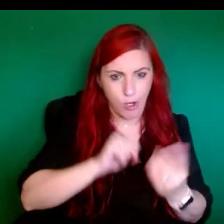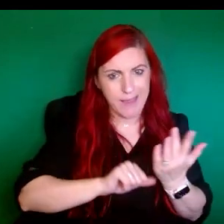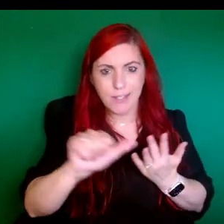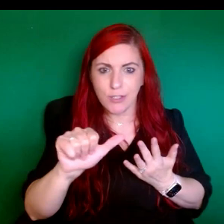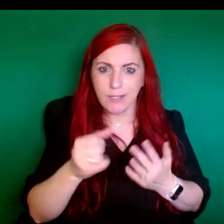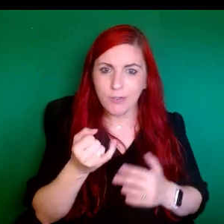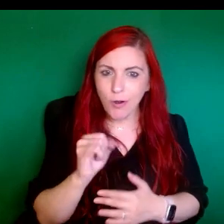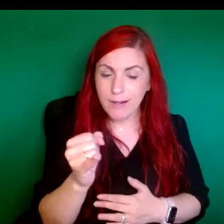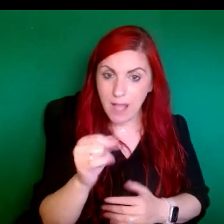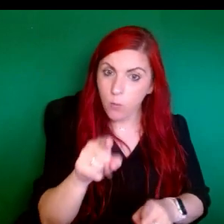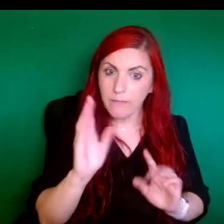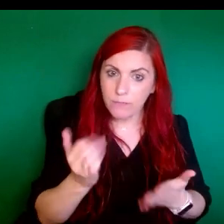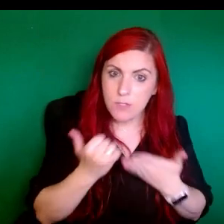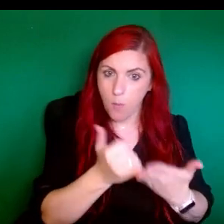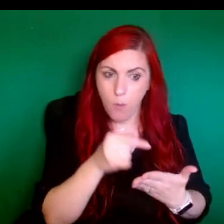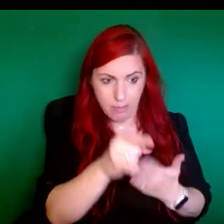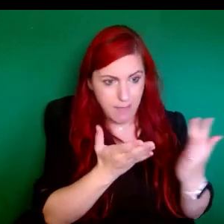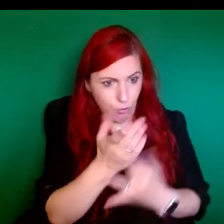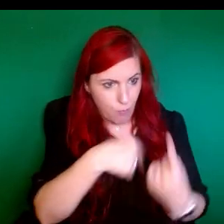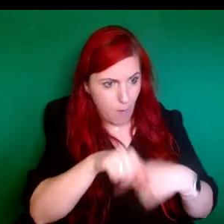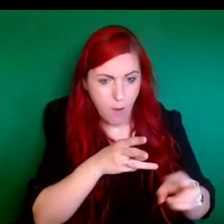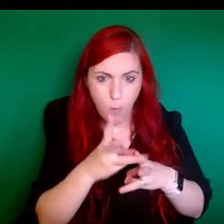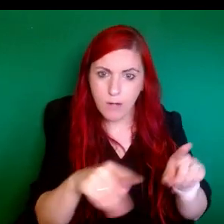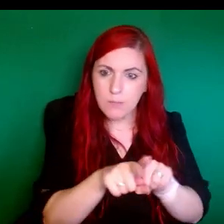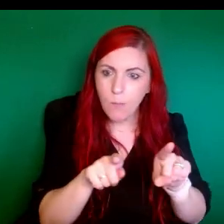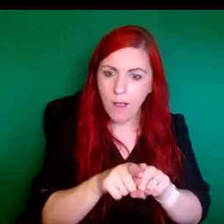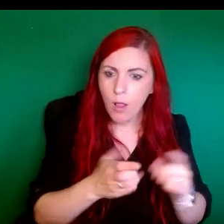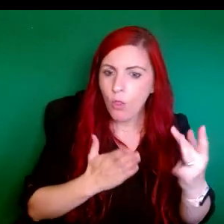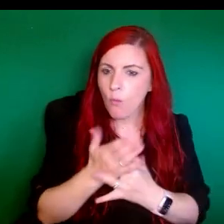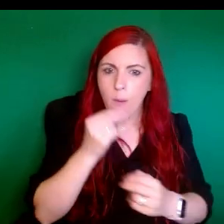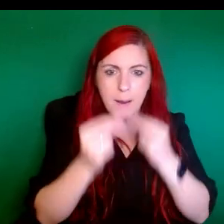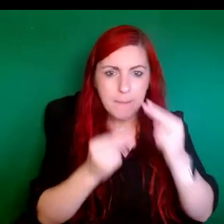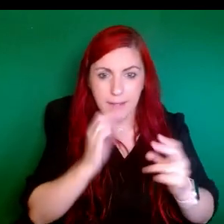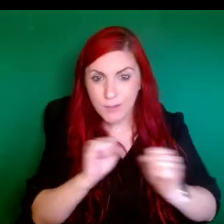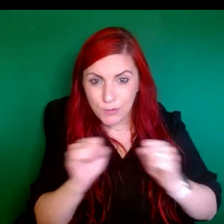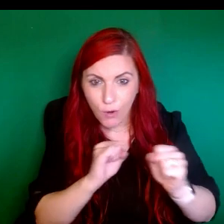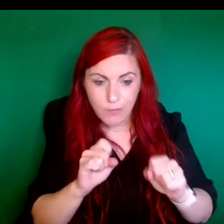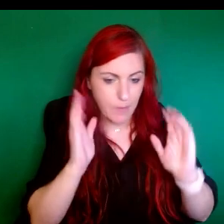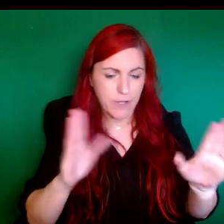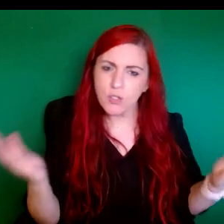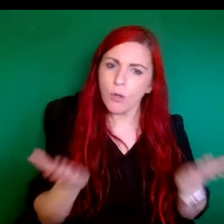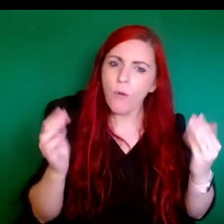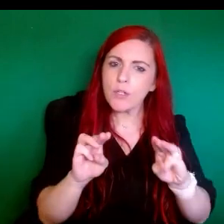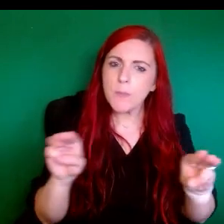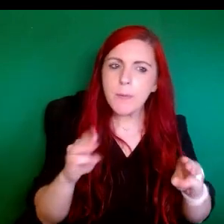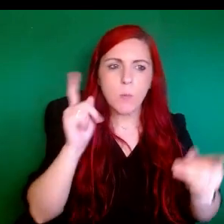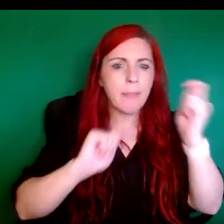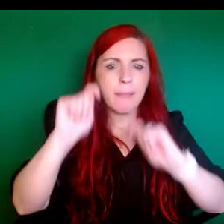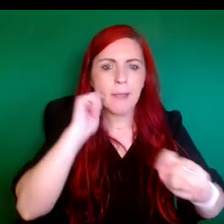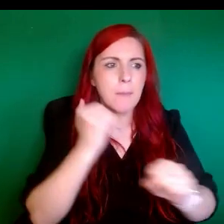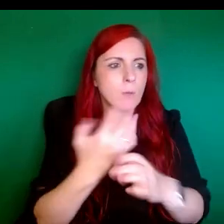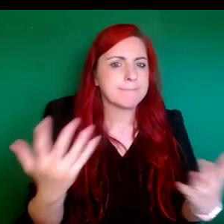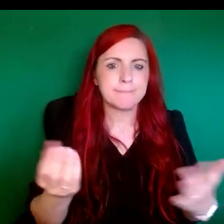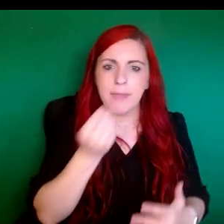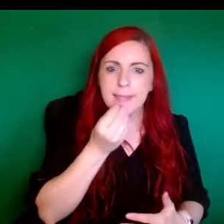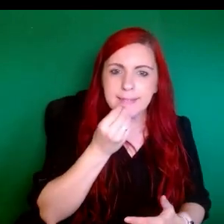then. In our meal service, we encourage people to think about eating well and eating nutritiously at